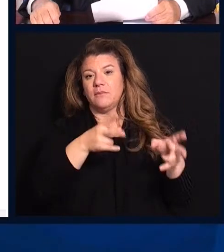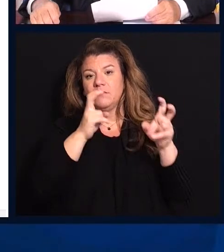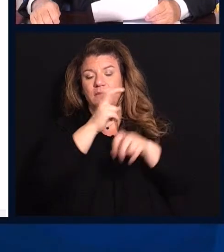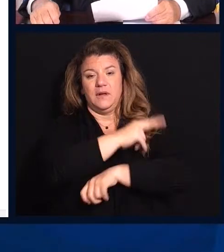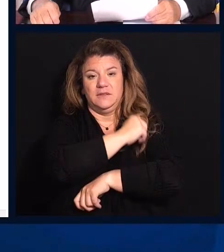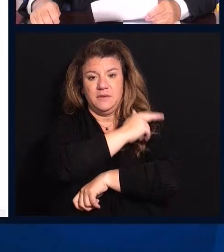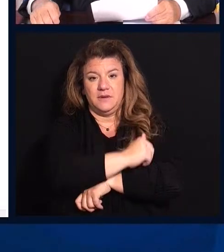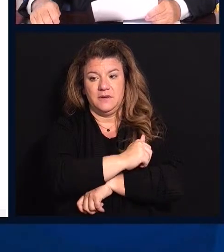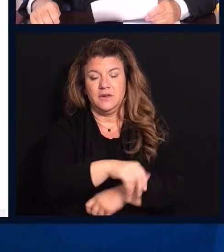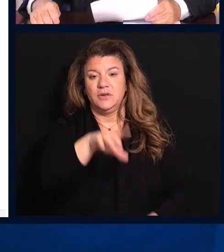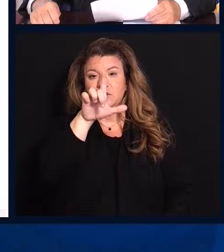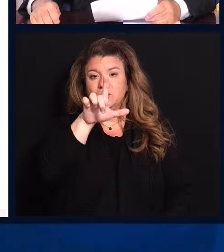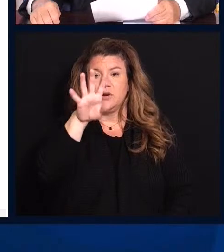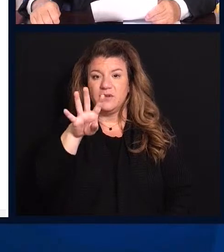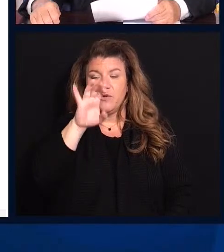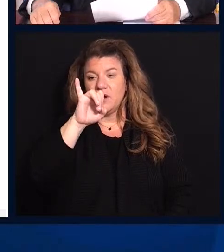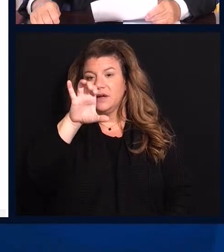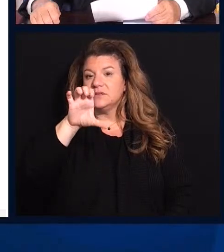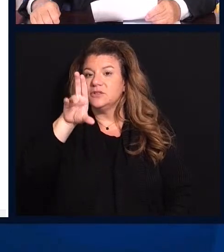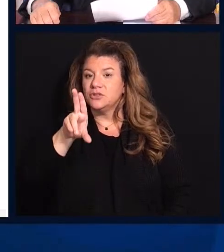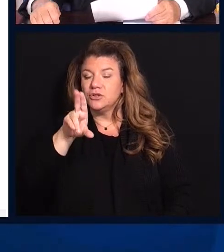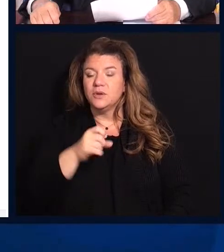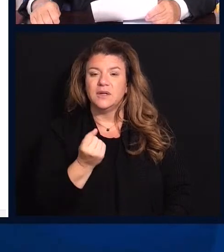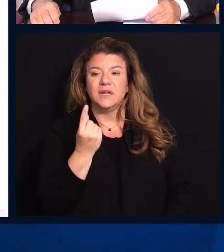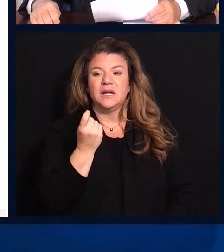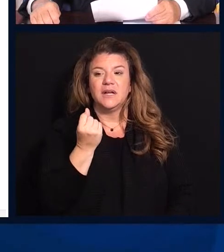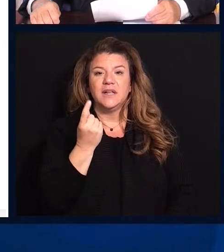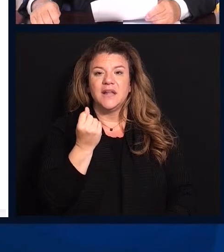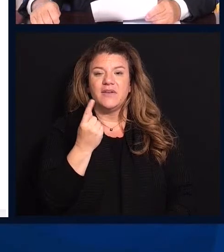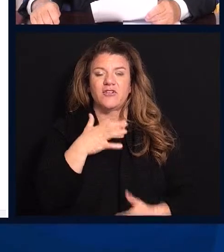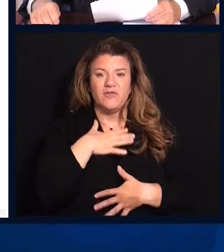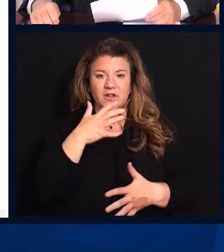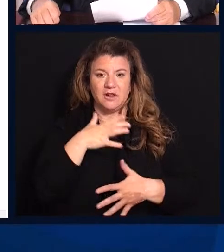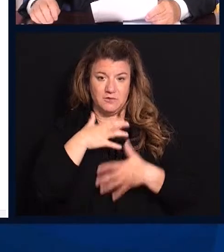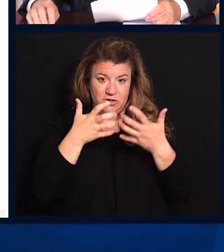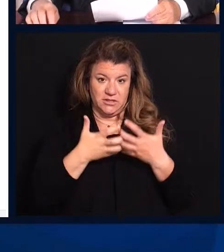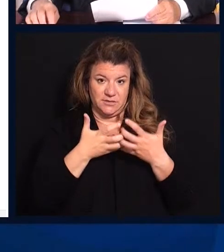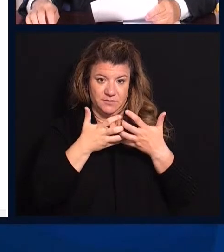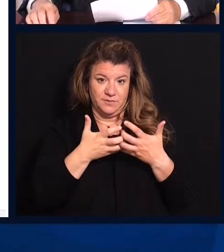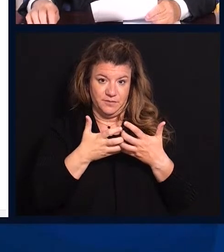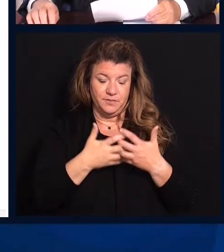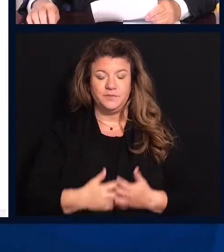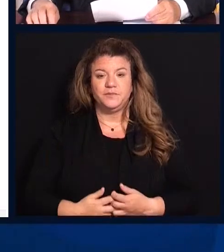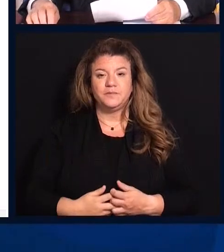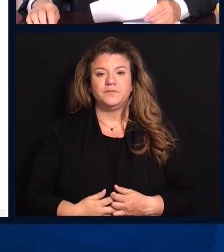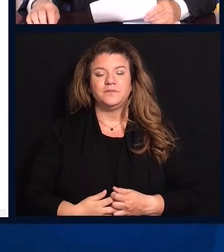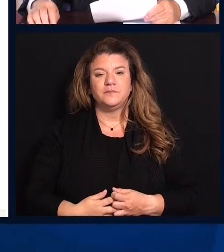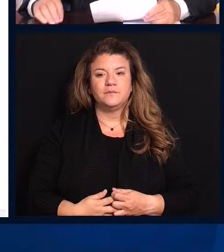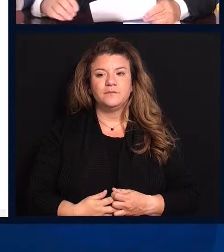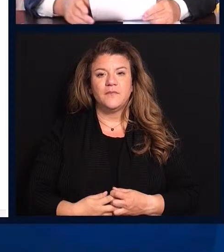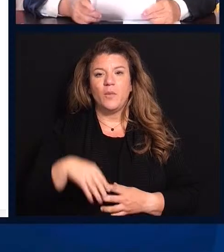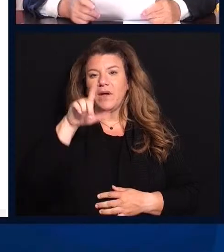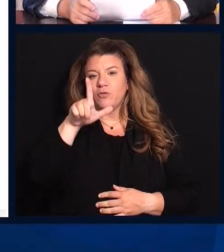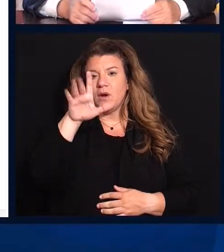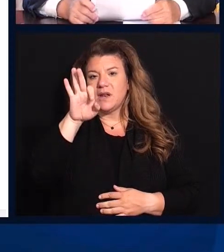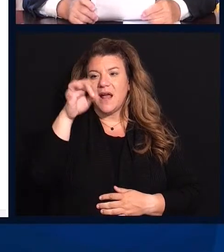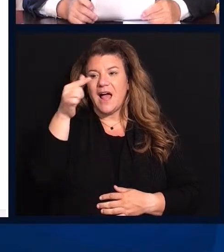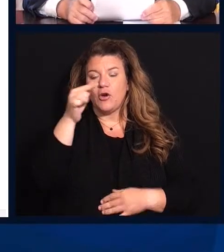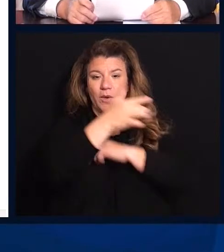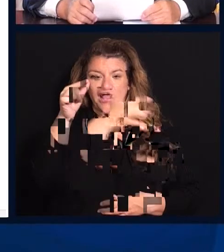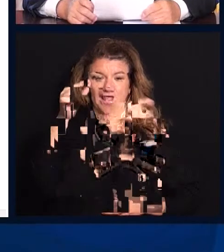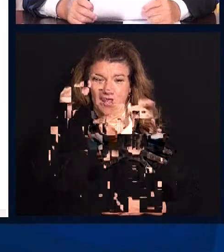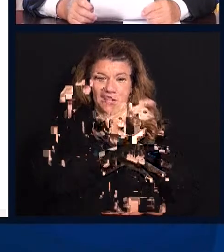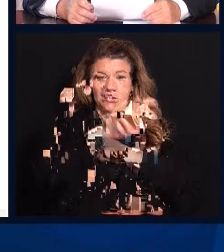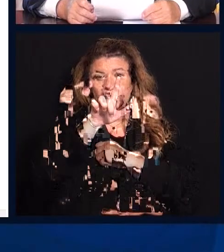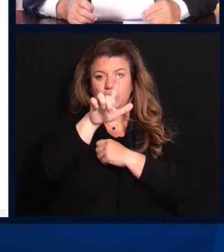hospitalized, 24 in the ICU units and 11 on ventilators. And we have 29 green counties and 26